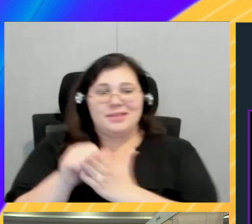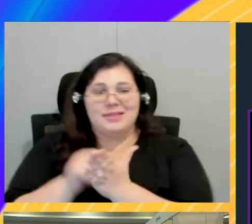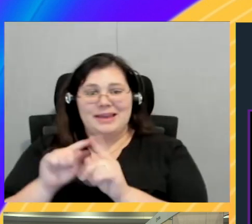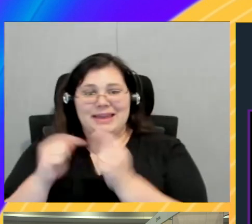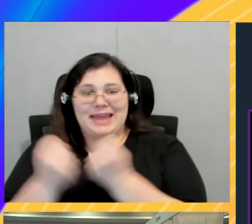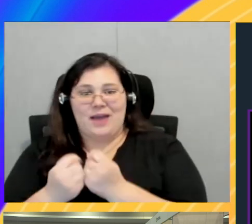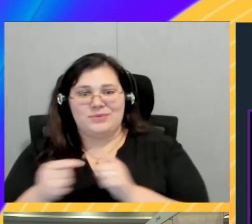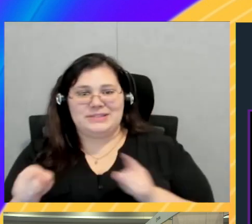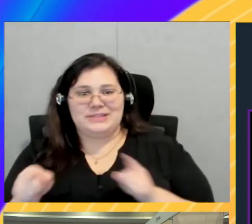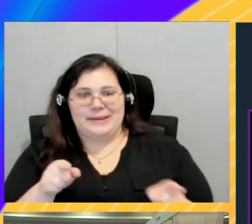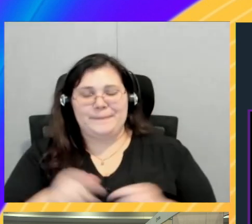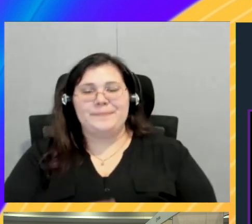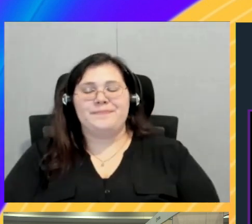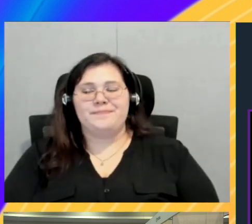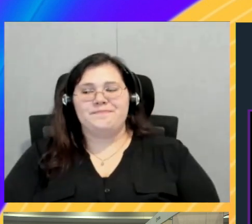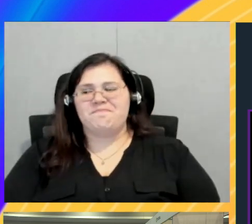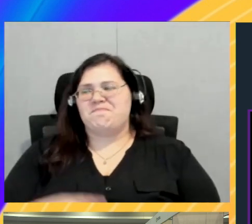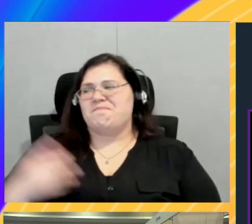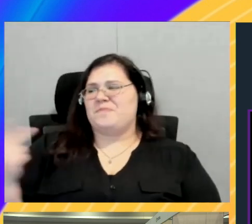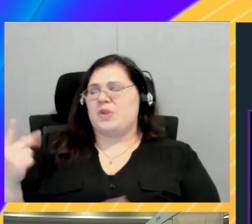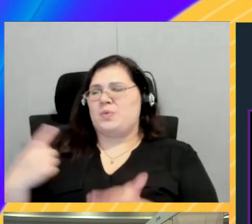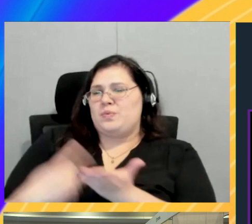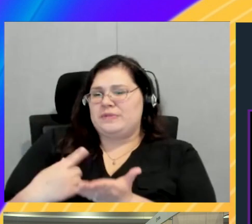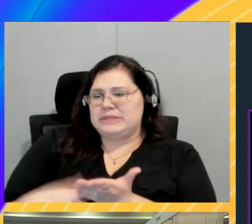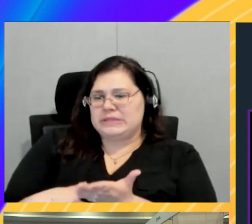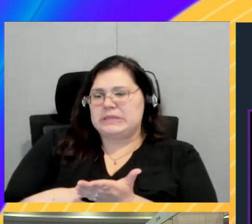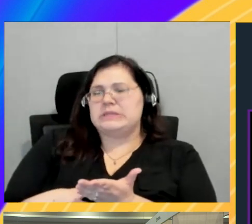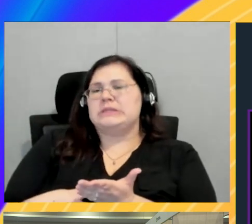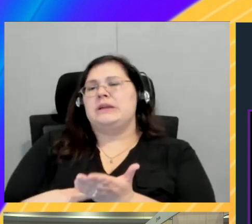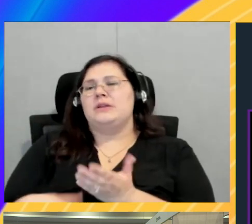I worked on and came up with this model. Yes.